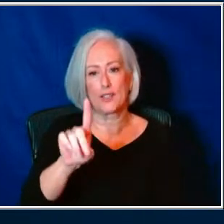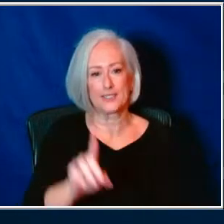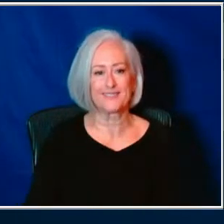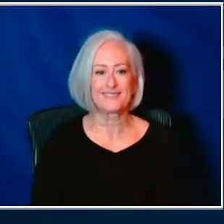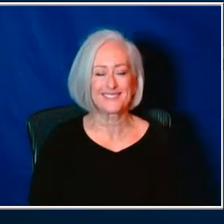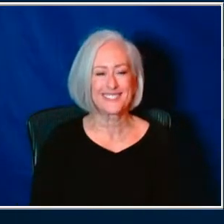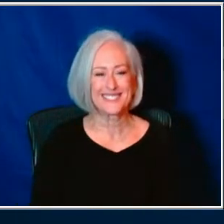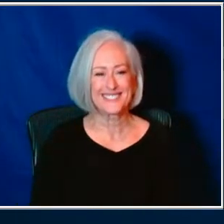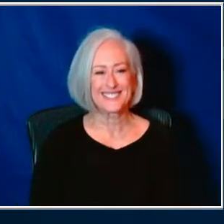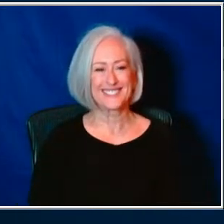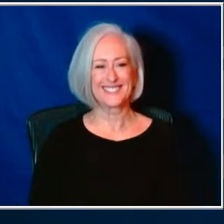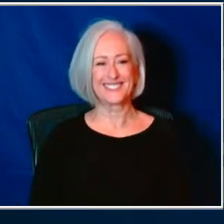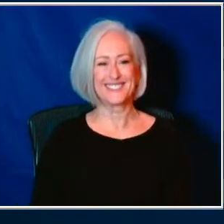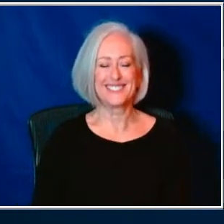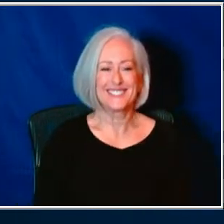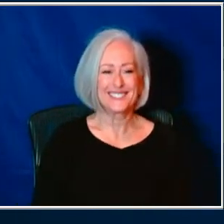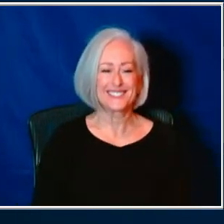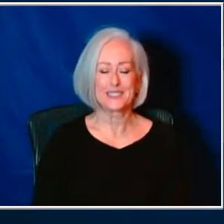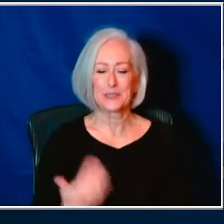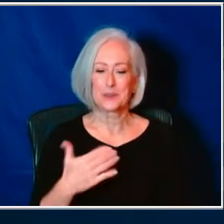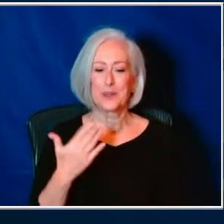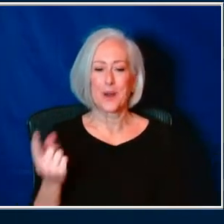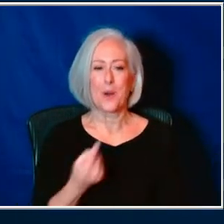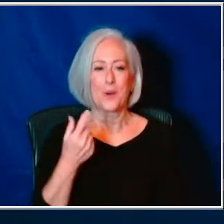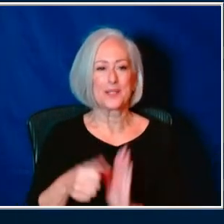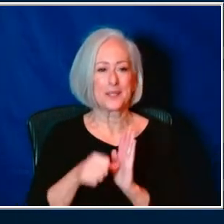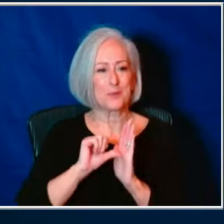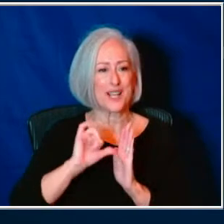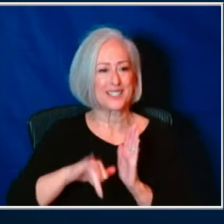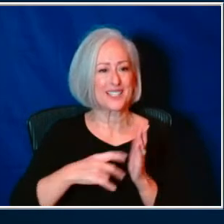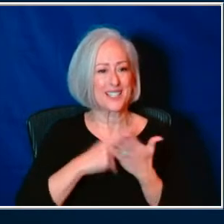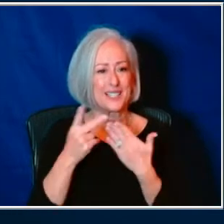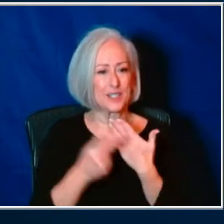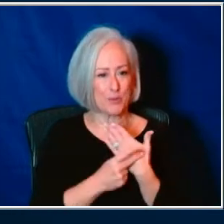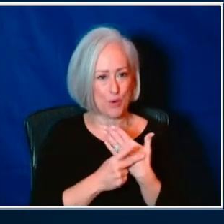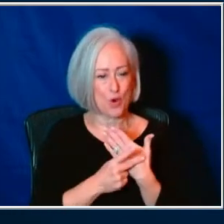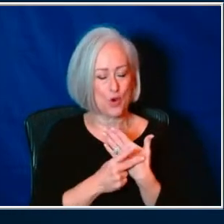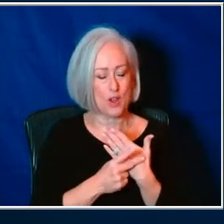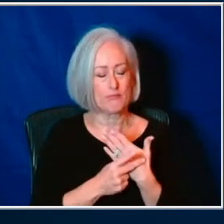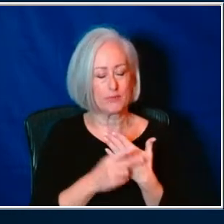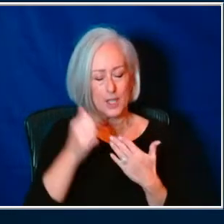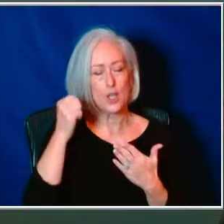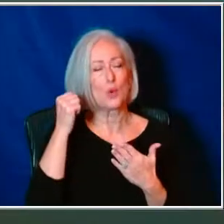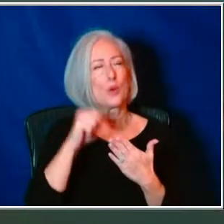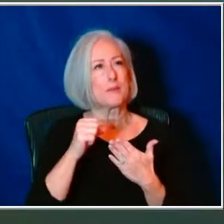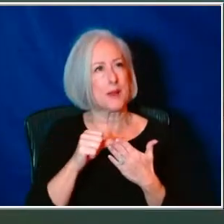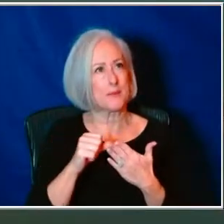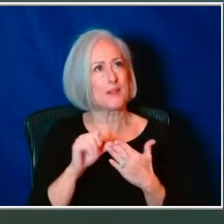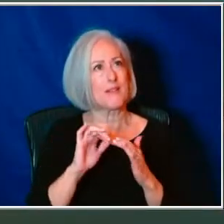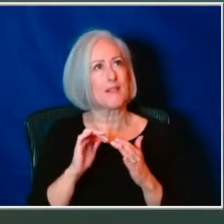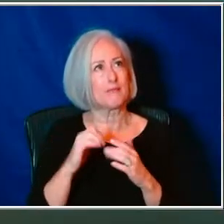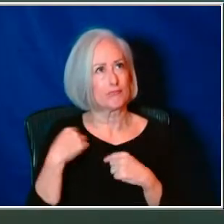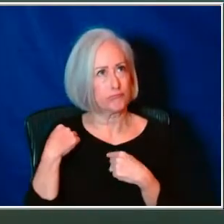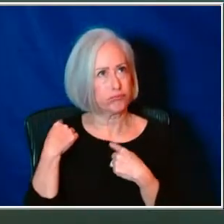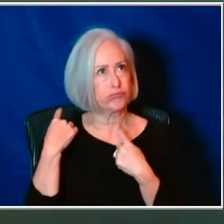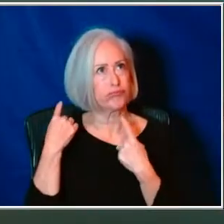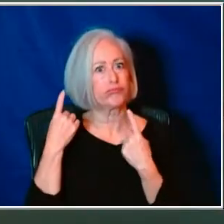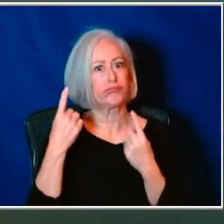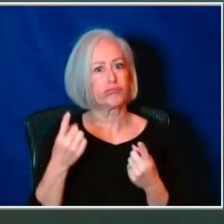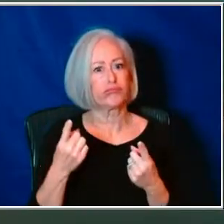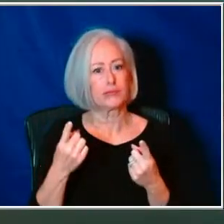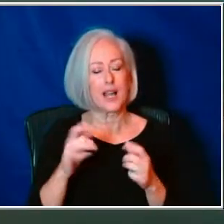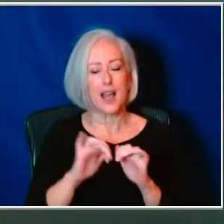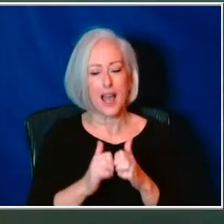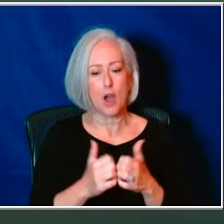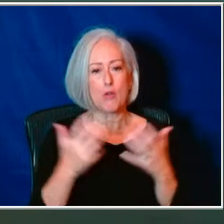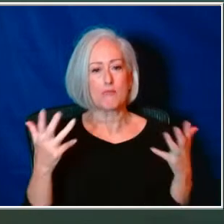You know, I'm always impressed by these programs. It's a reminder of how far we've come in medicine. I've told the story many times. I've been in treating patients